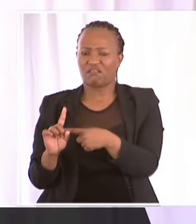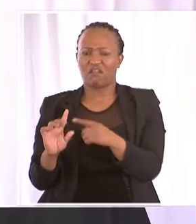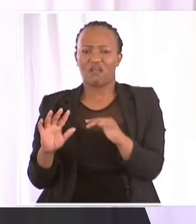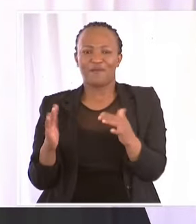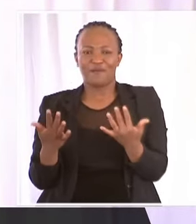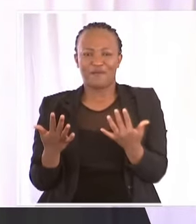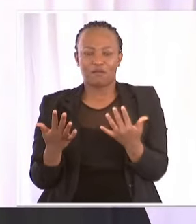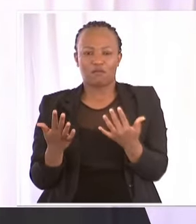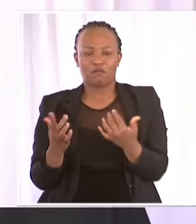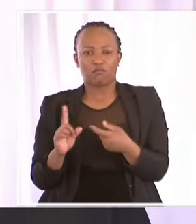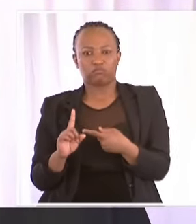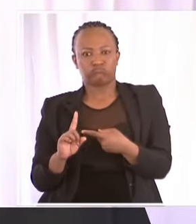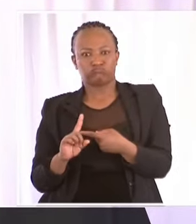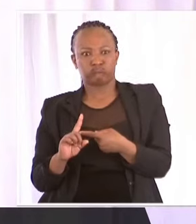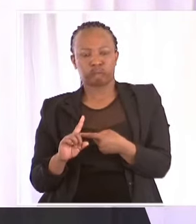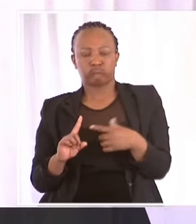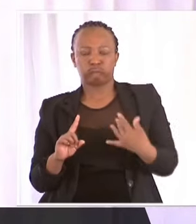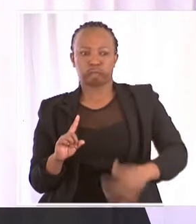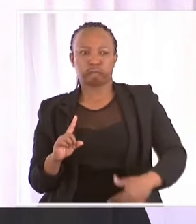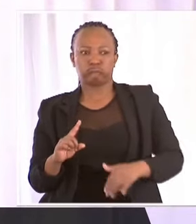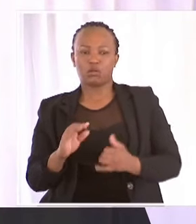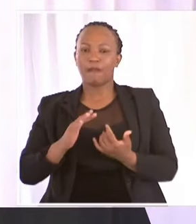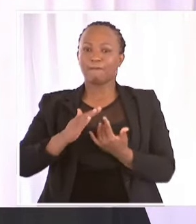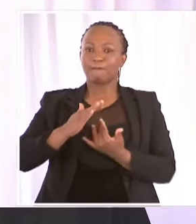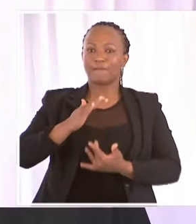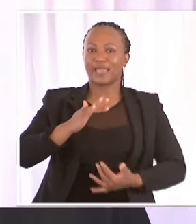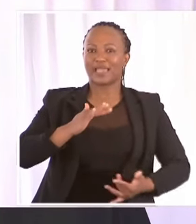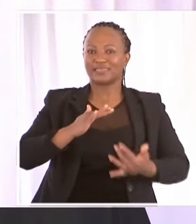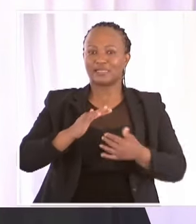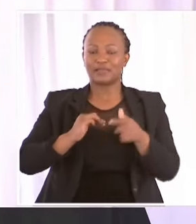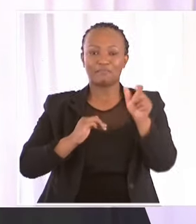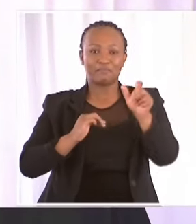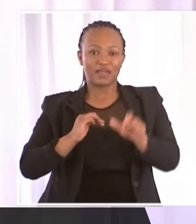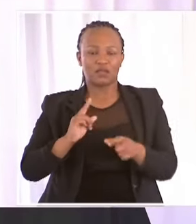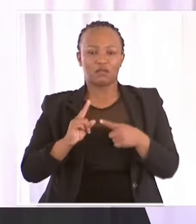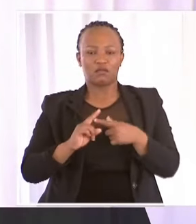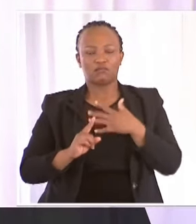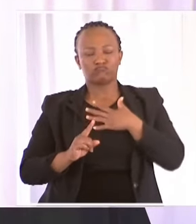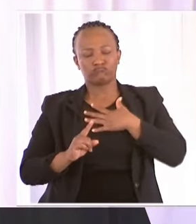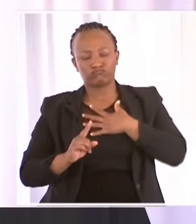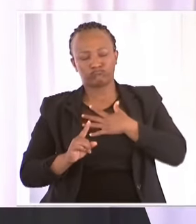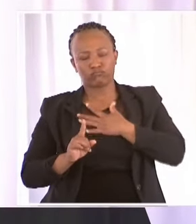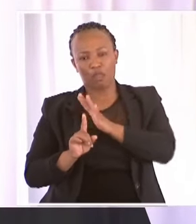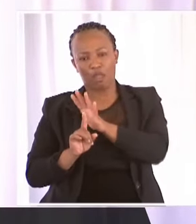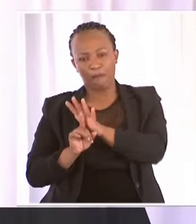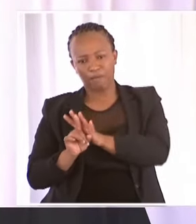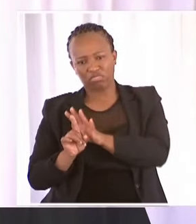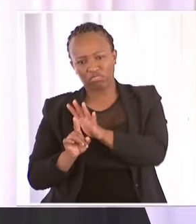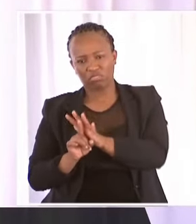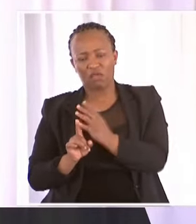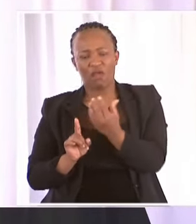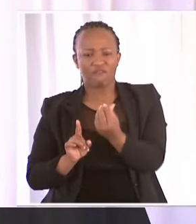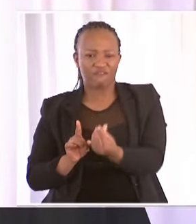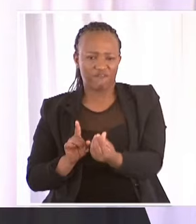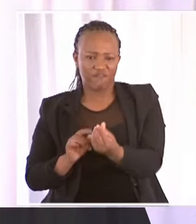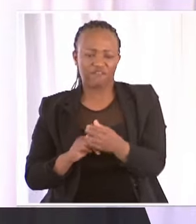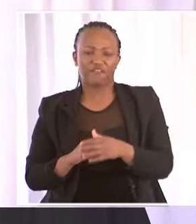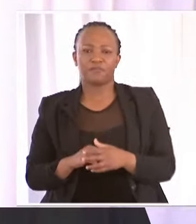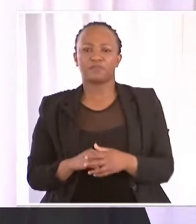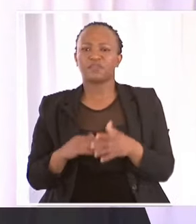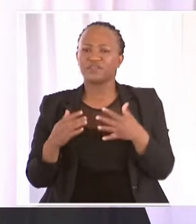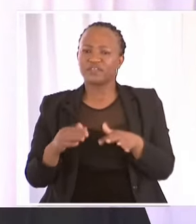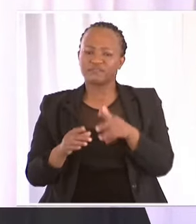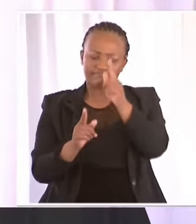was also a compassionate and an empathetic soul. He recognized